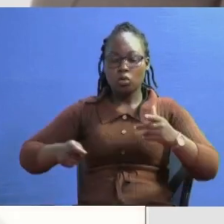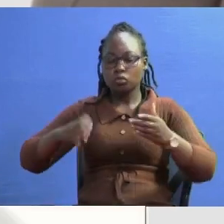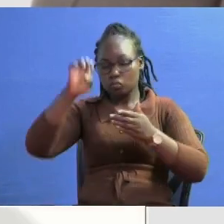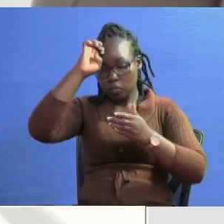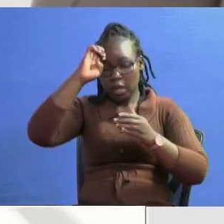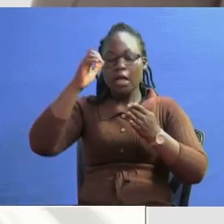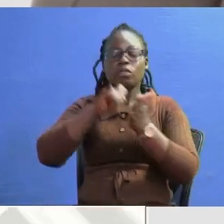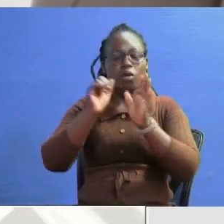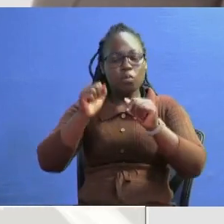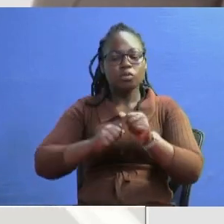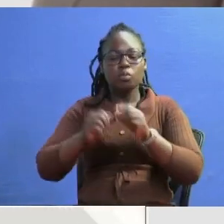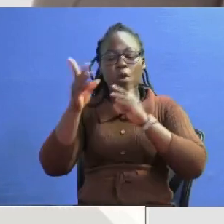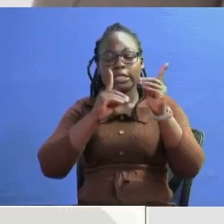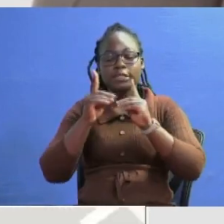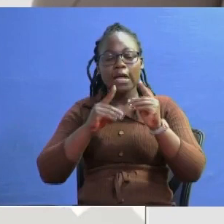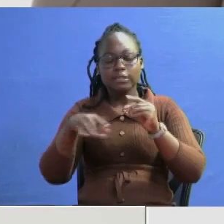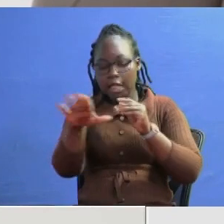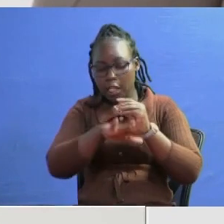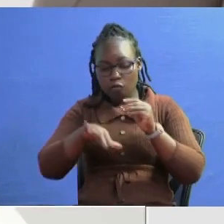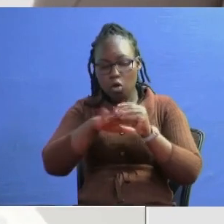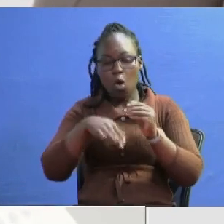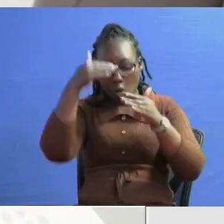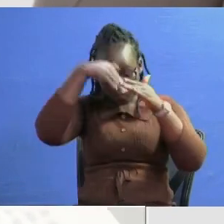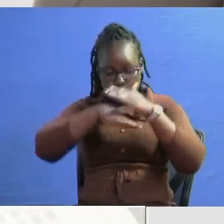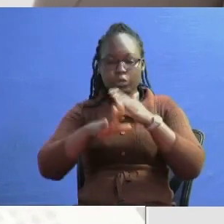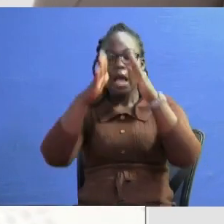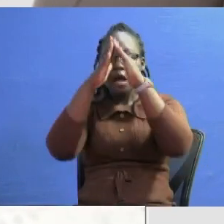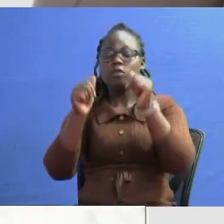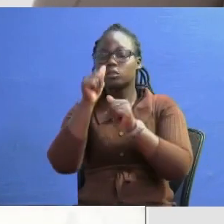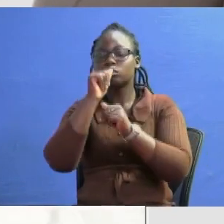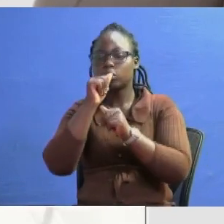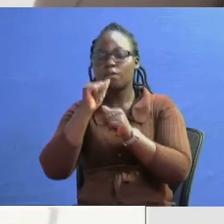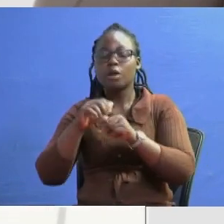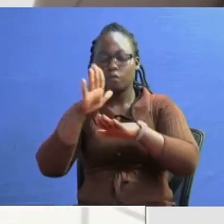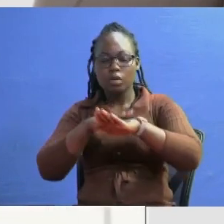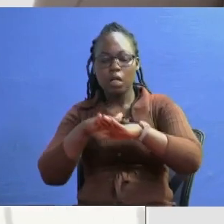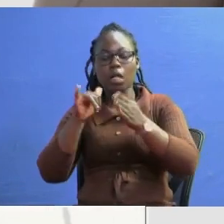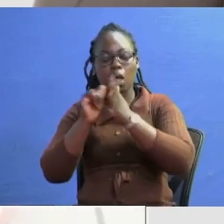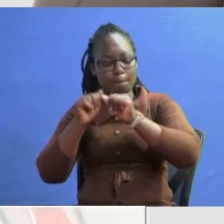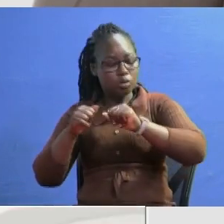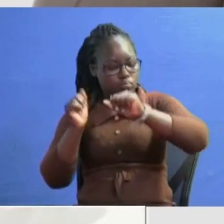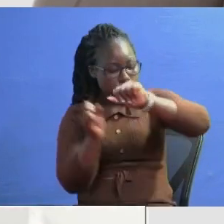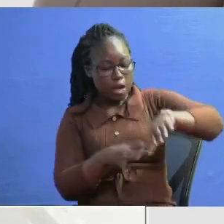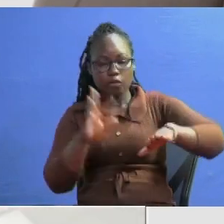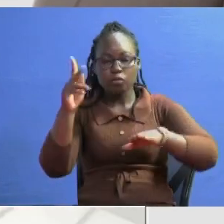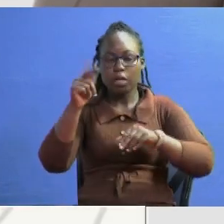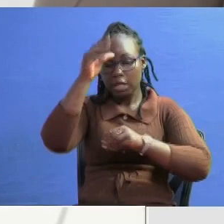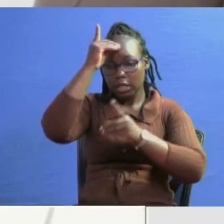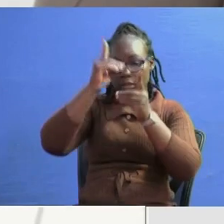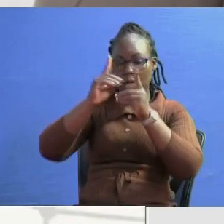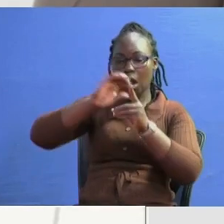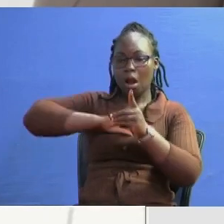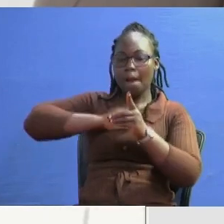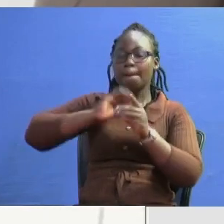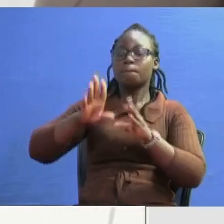be discussed on the floor of the Parliament. Housing is a private good that should be left to Kenyans to decide on their own by